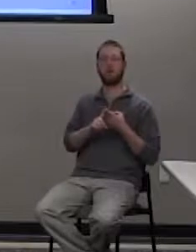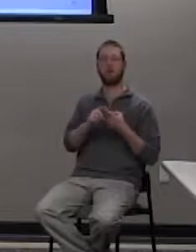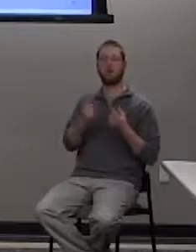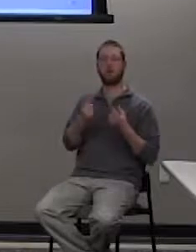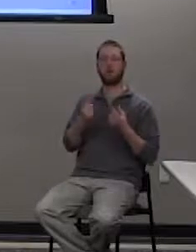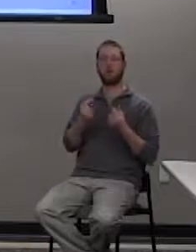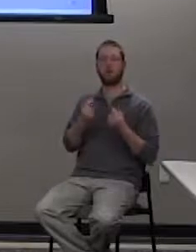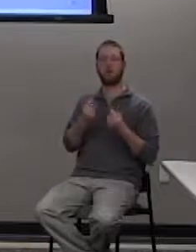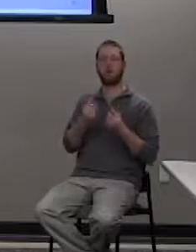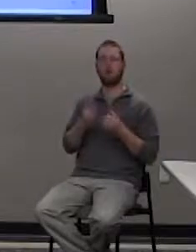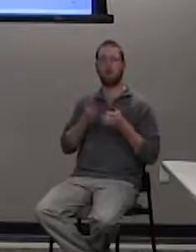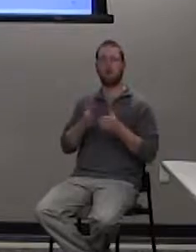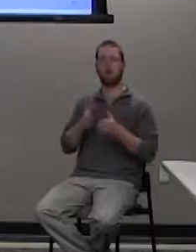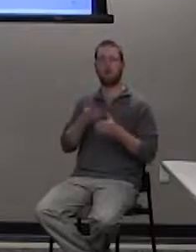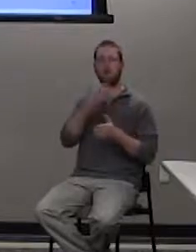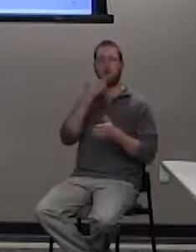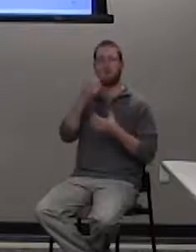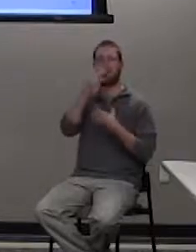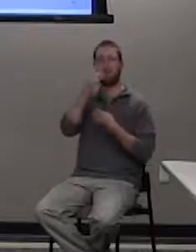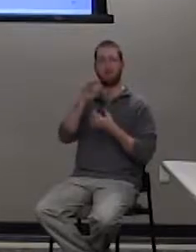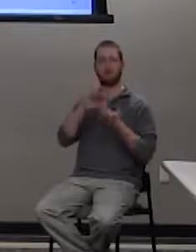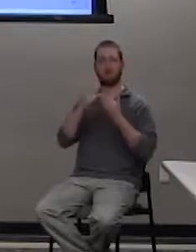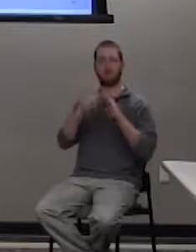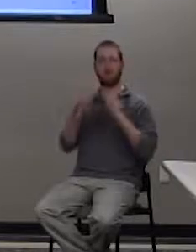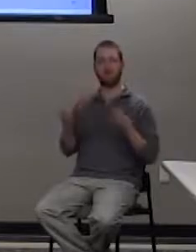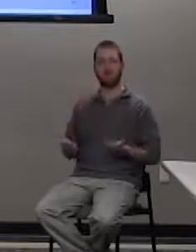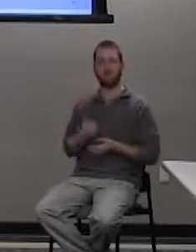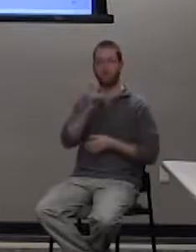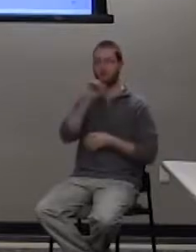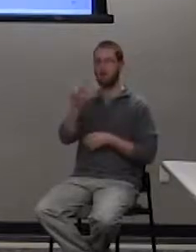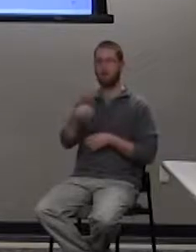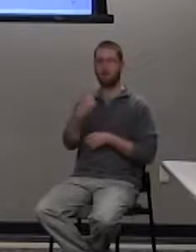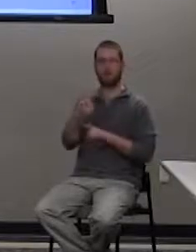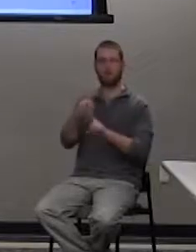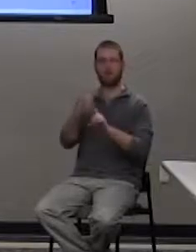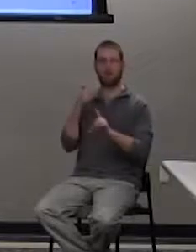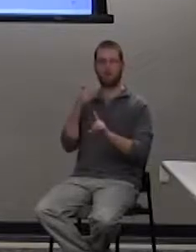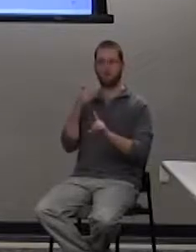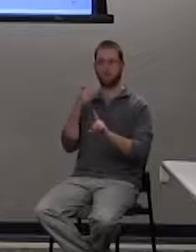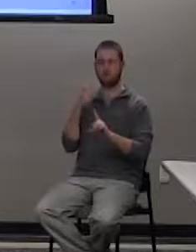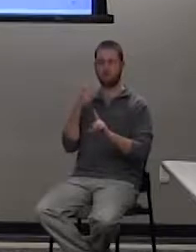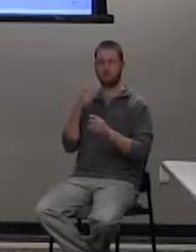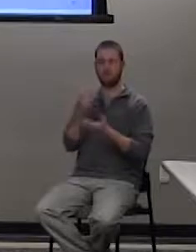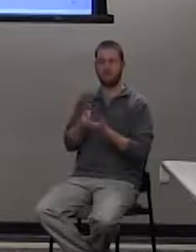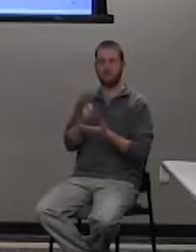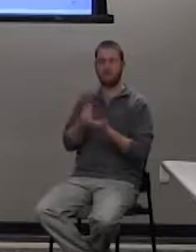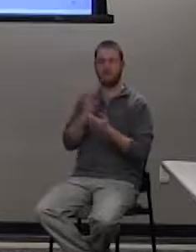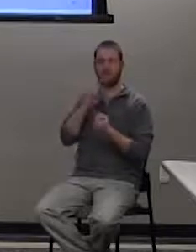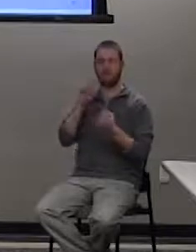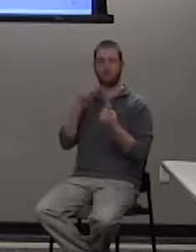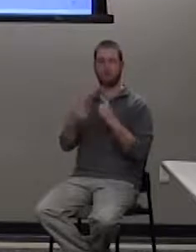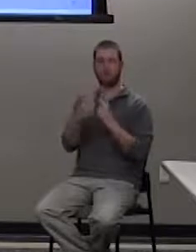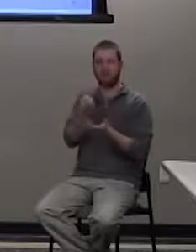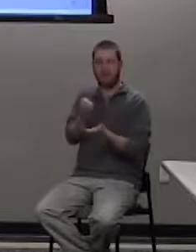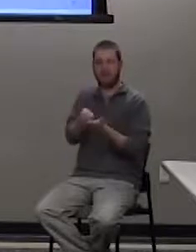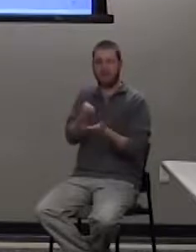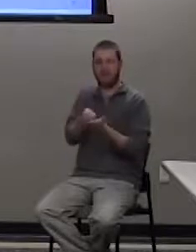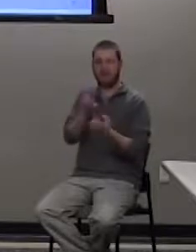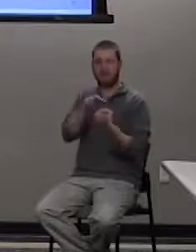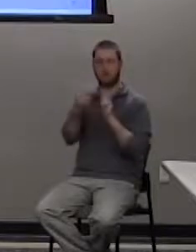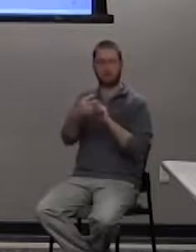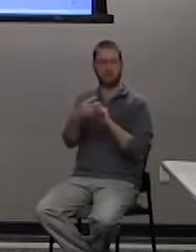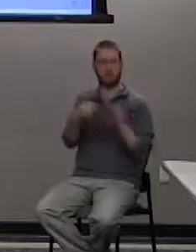it's about doing it in a manner that is in the best interest of the community, not just from a, once again, not just from a financial perspective, from an economic